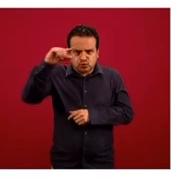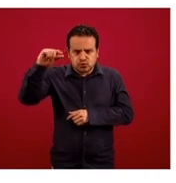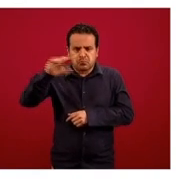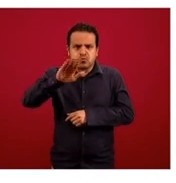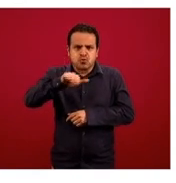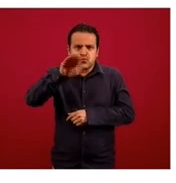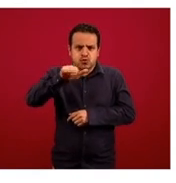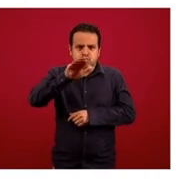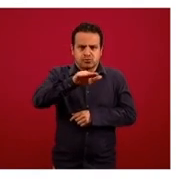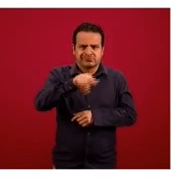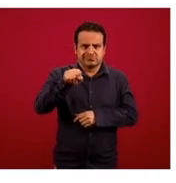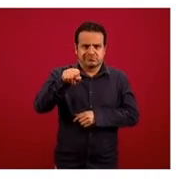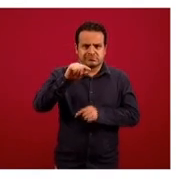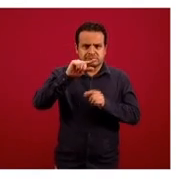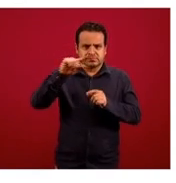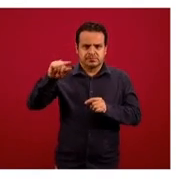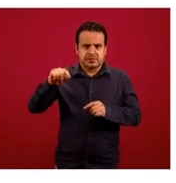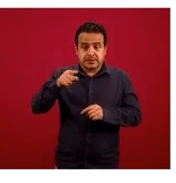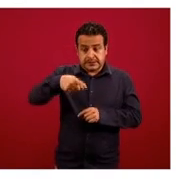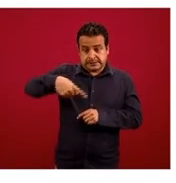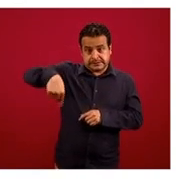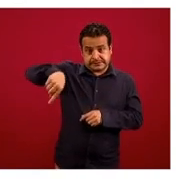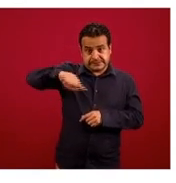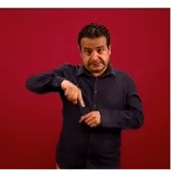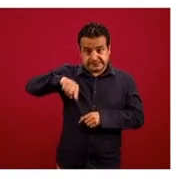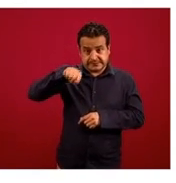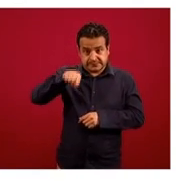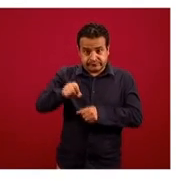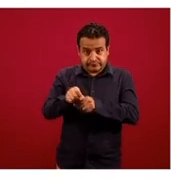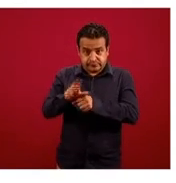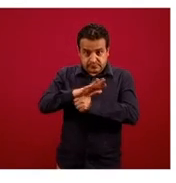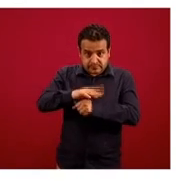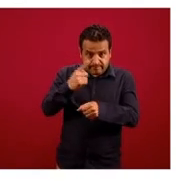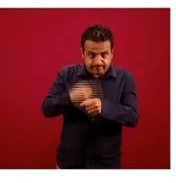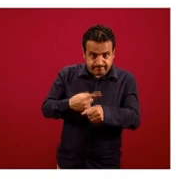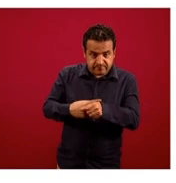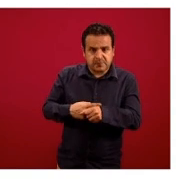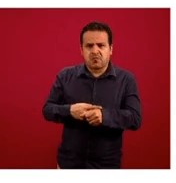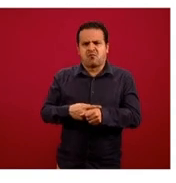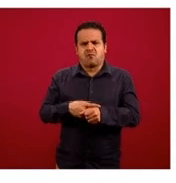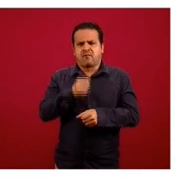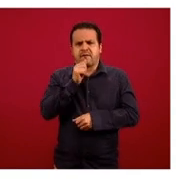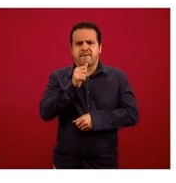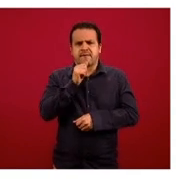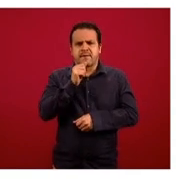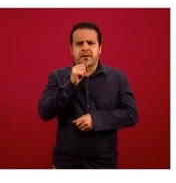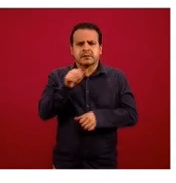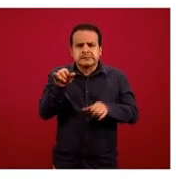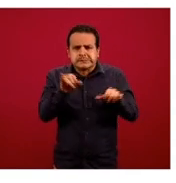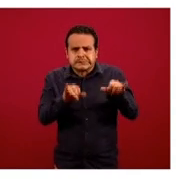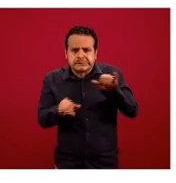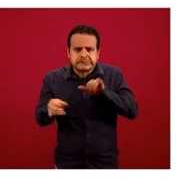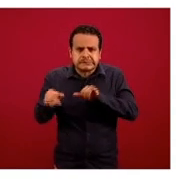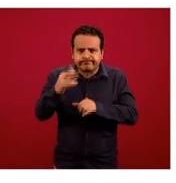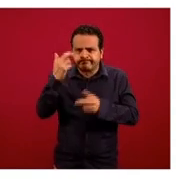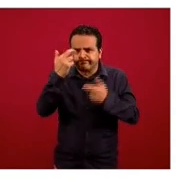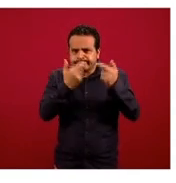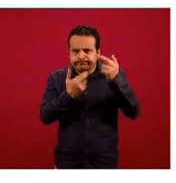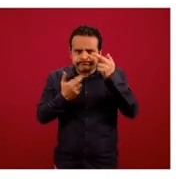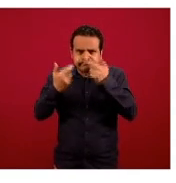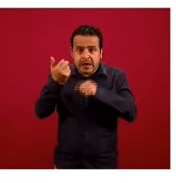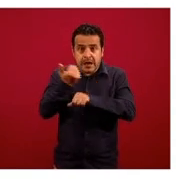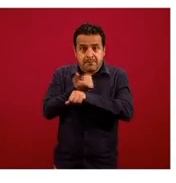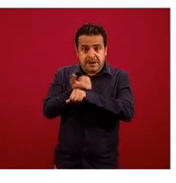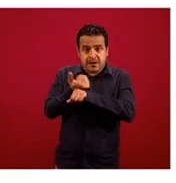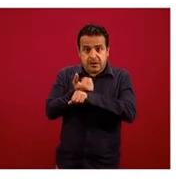We have in blue, dark blue, the confirmed fatalities, and the